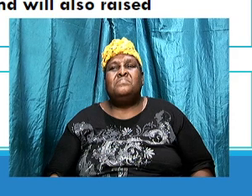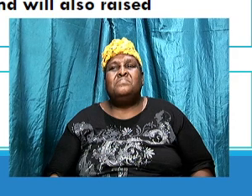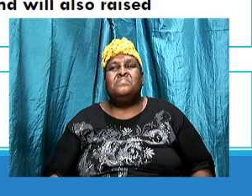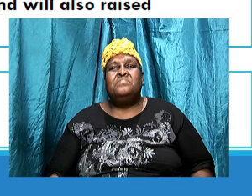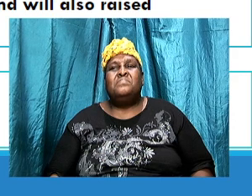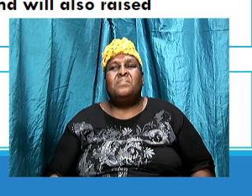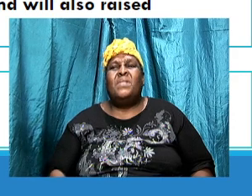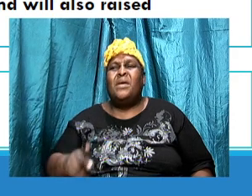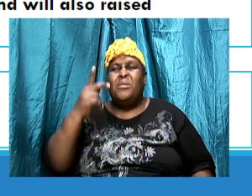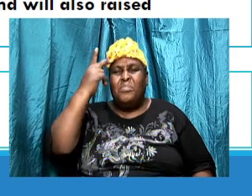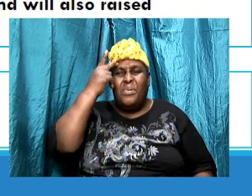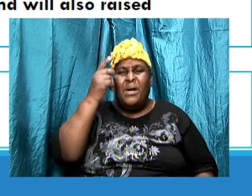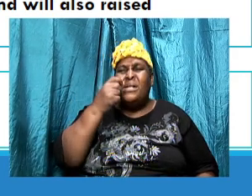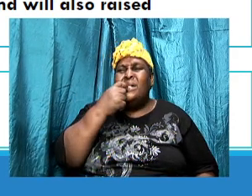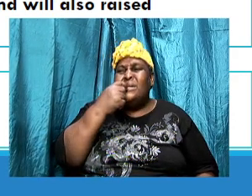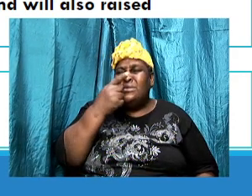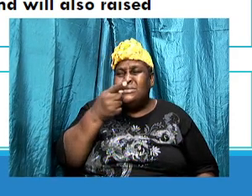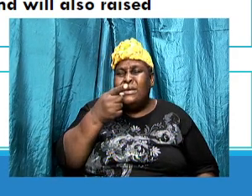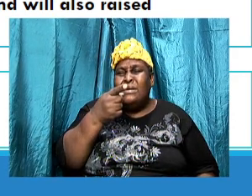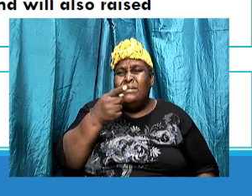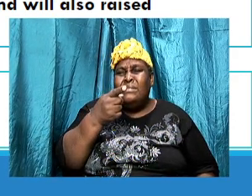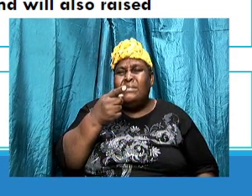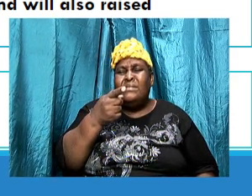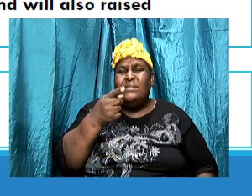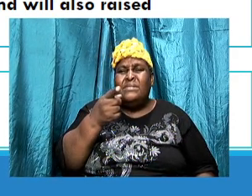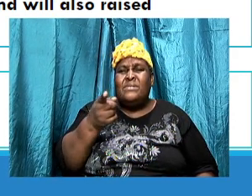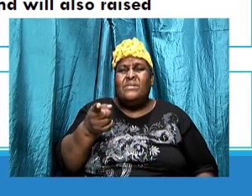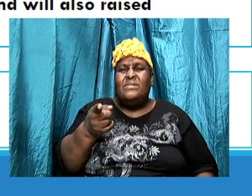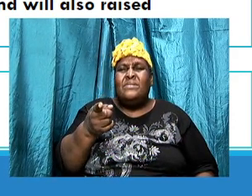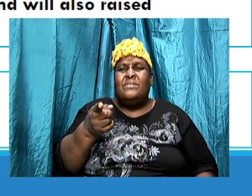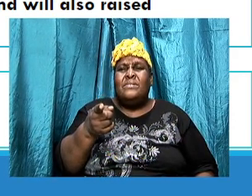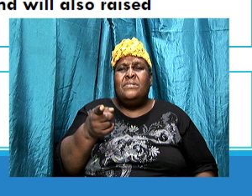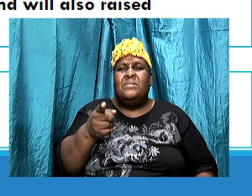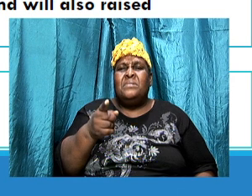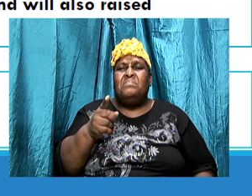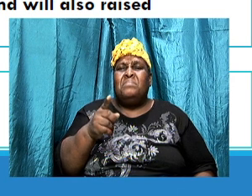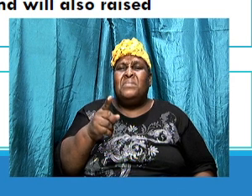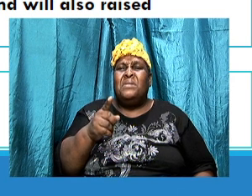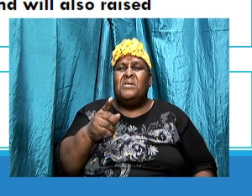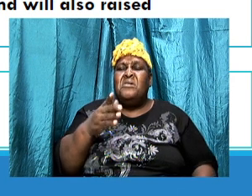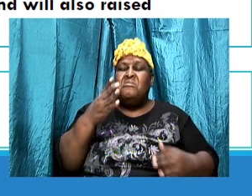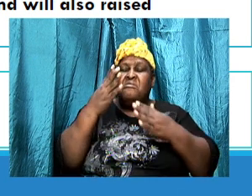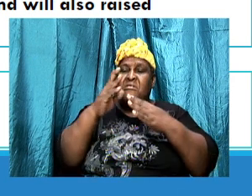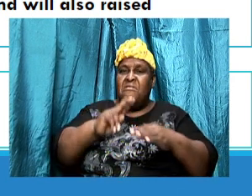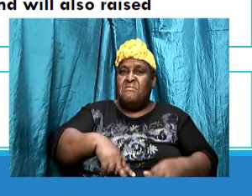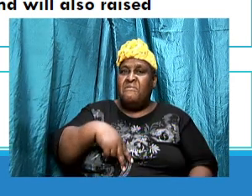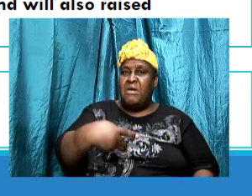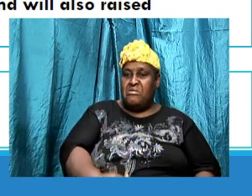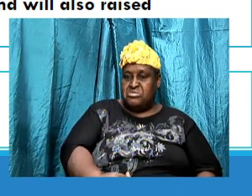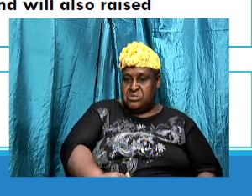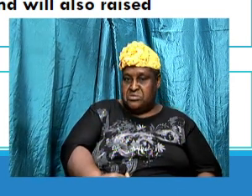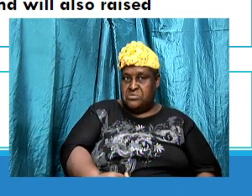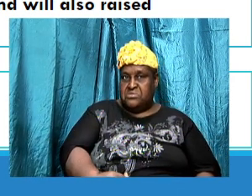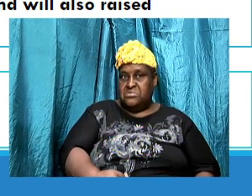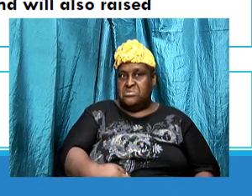And Paul made a statement. He said that, you know, they are puffed up,